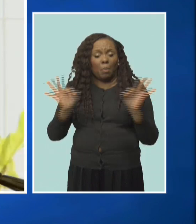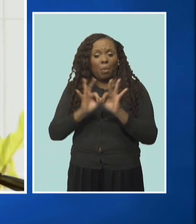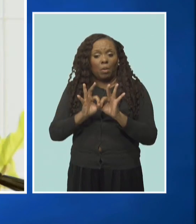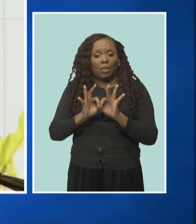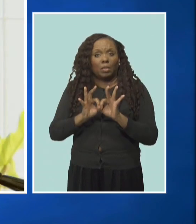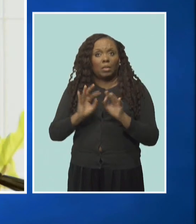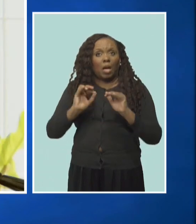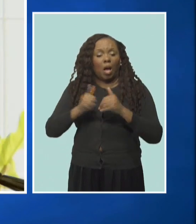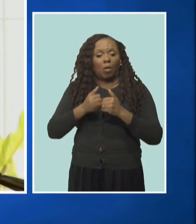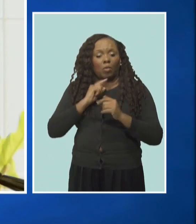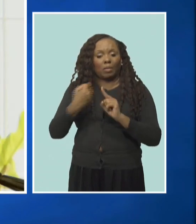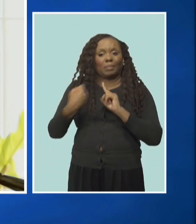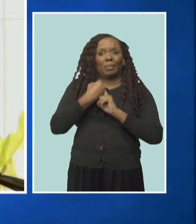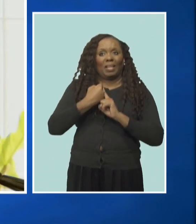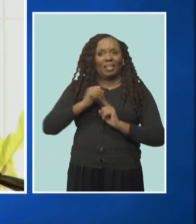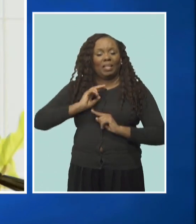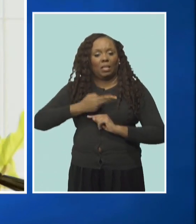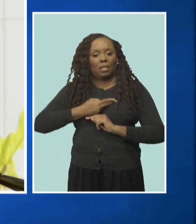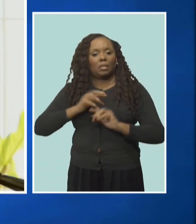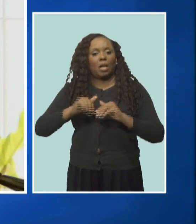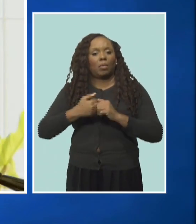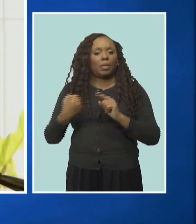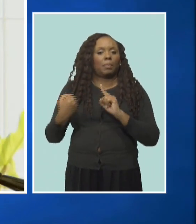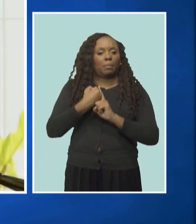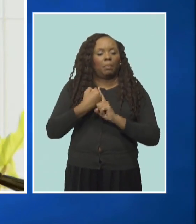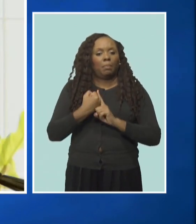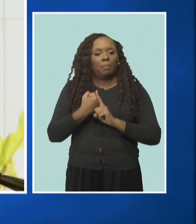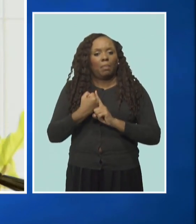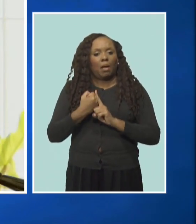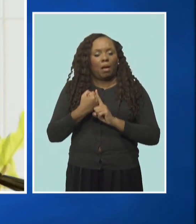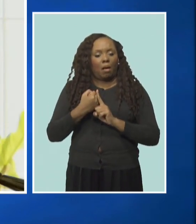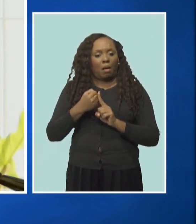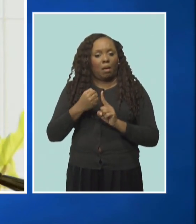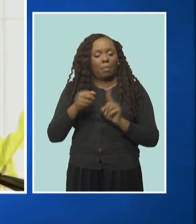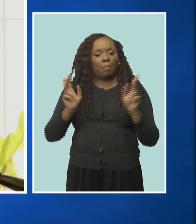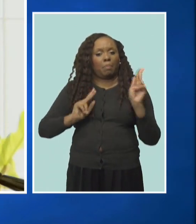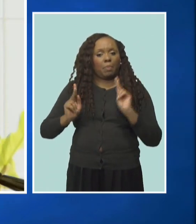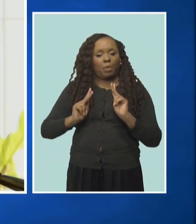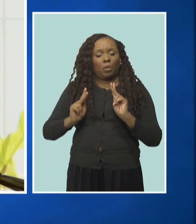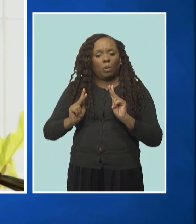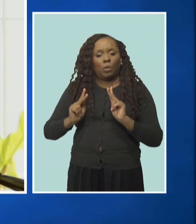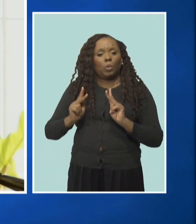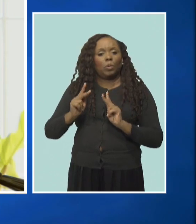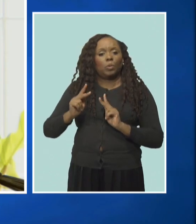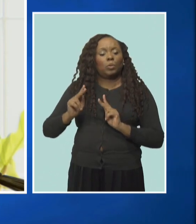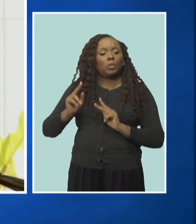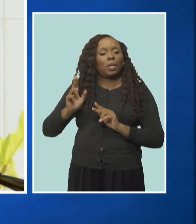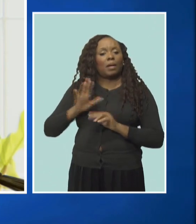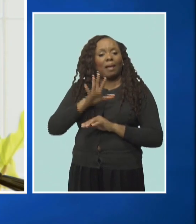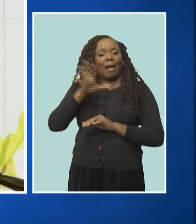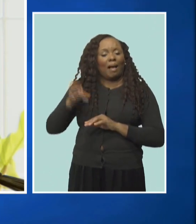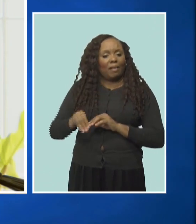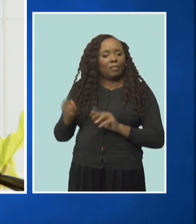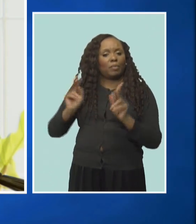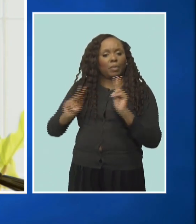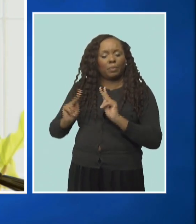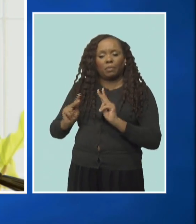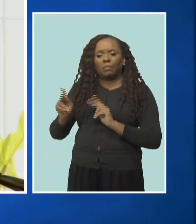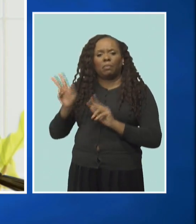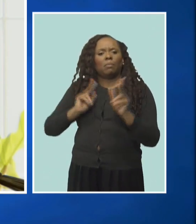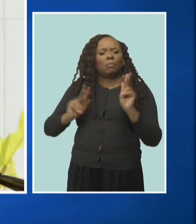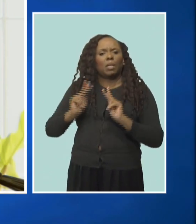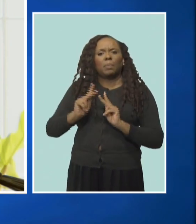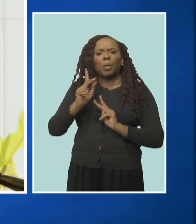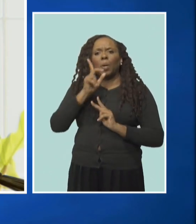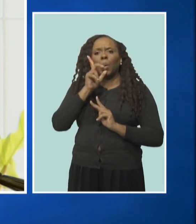us. And this is where the rubber is going to hit the ground for Bajans, Caribbean people, and indeed Africans across the